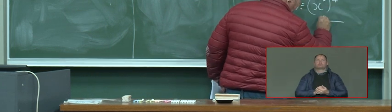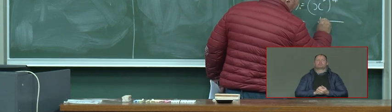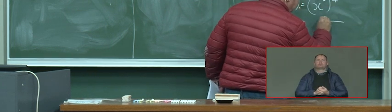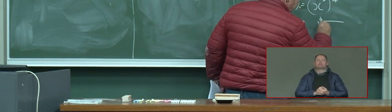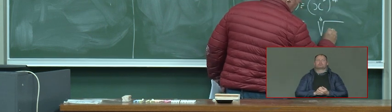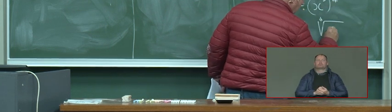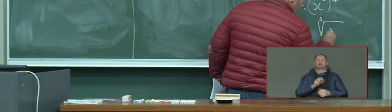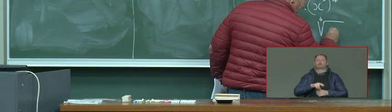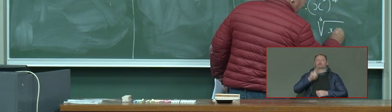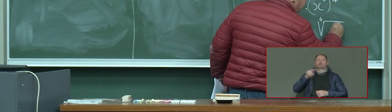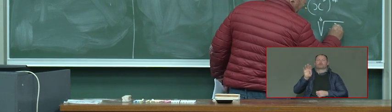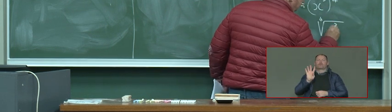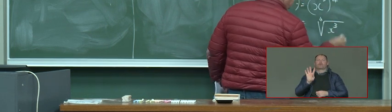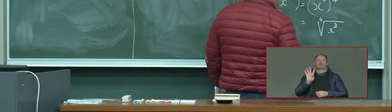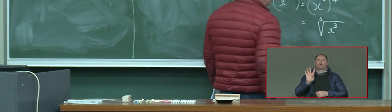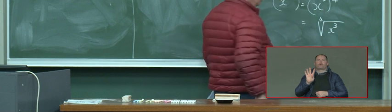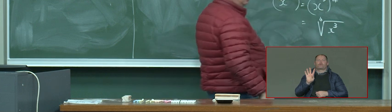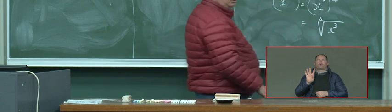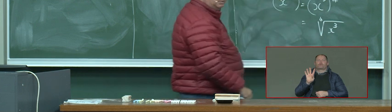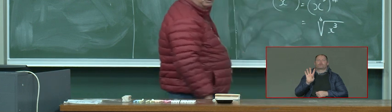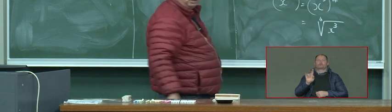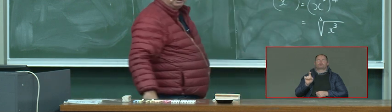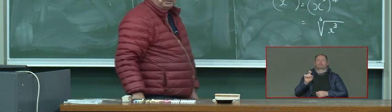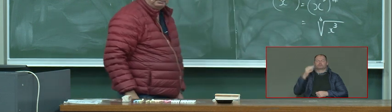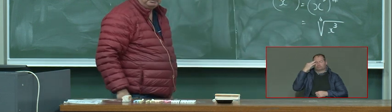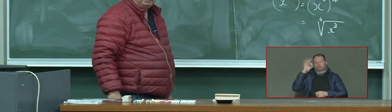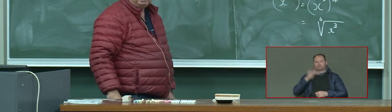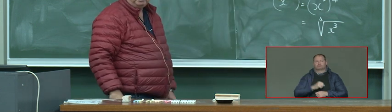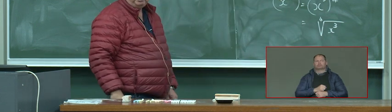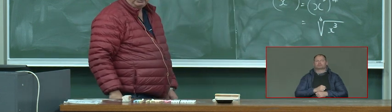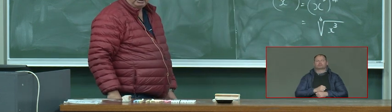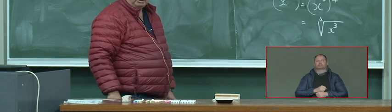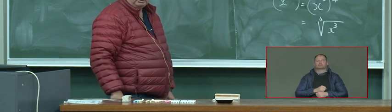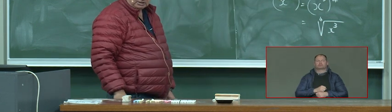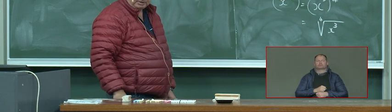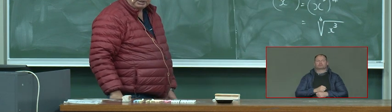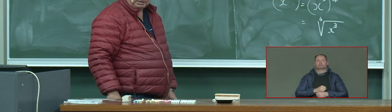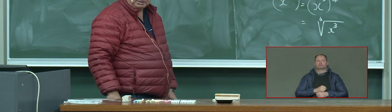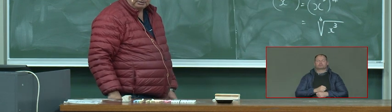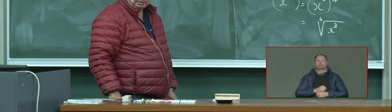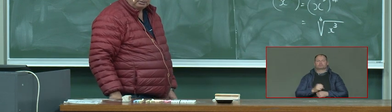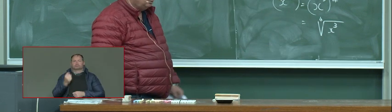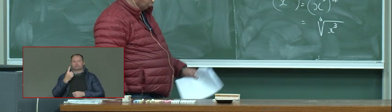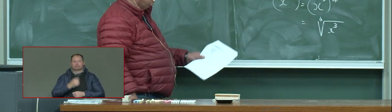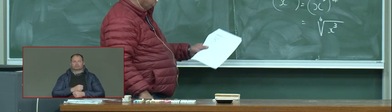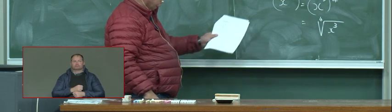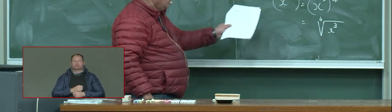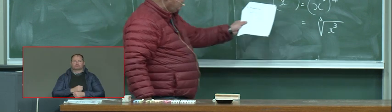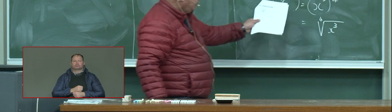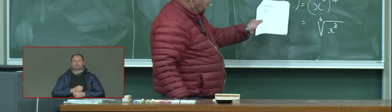4th root of x cubed. Does it make sense? Does it make sense?